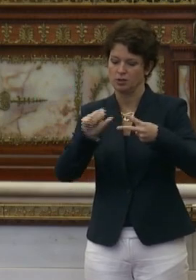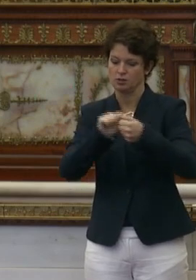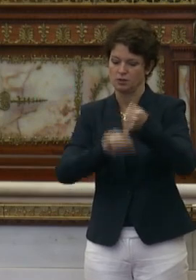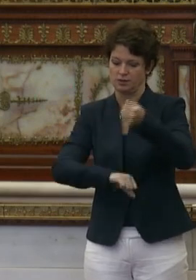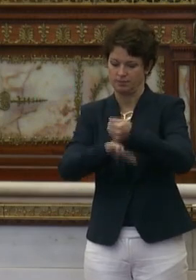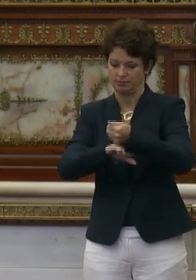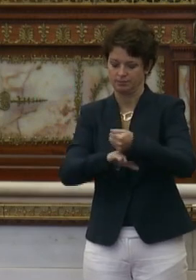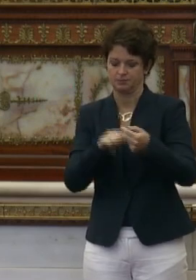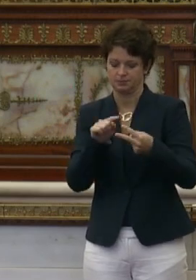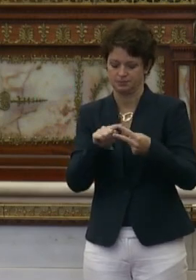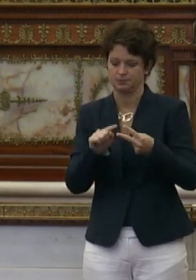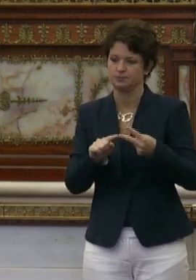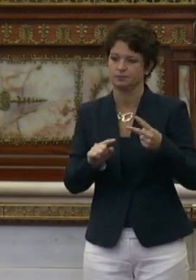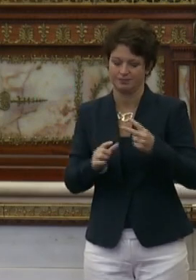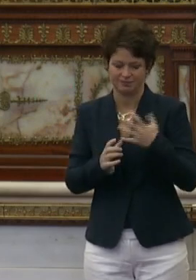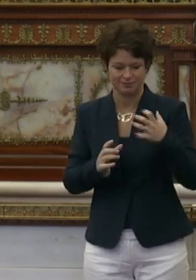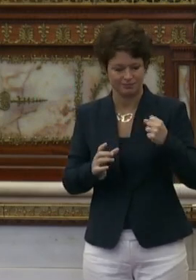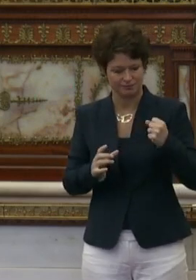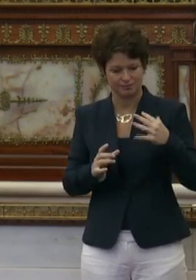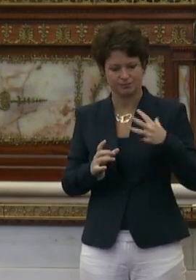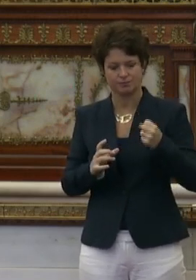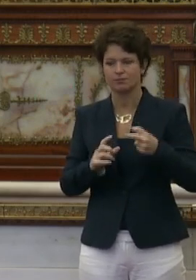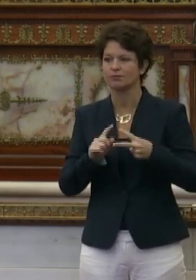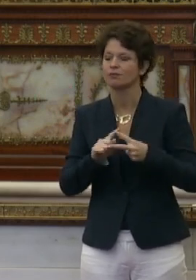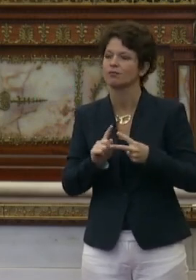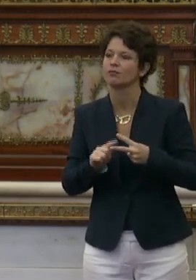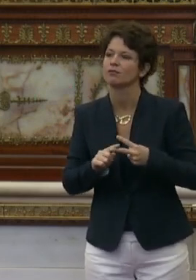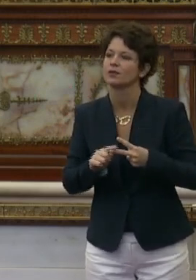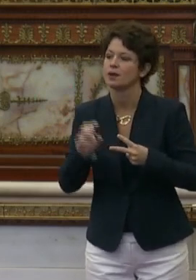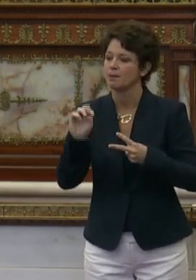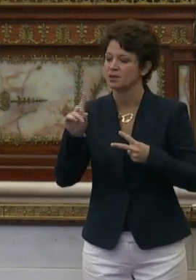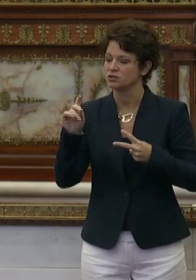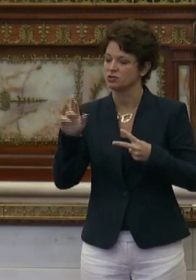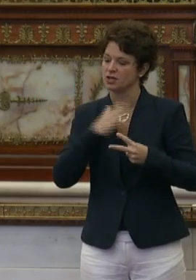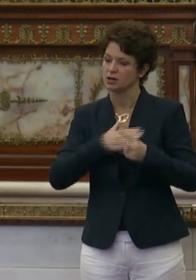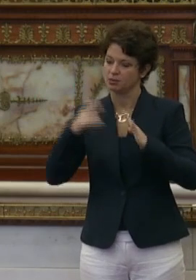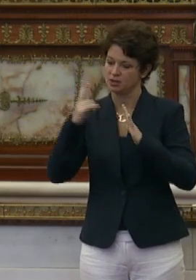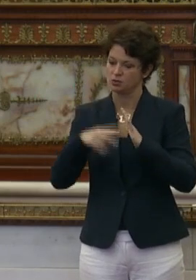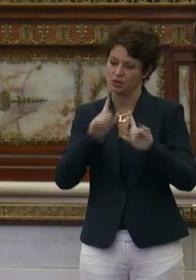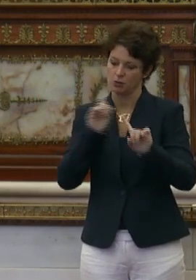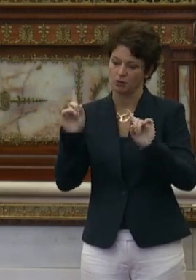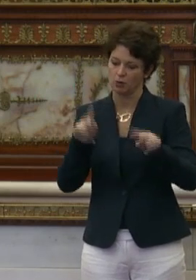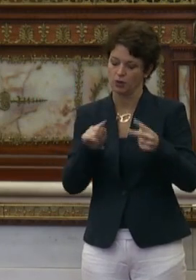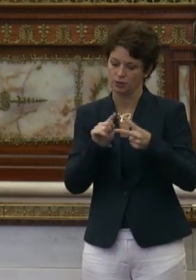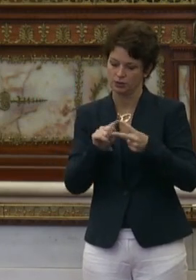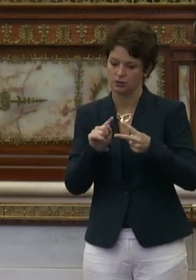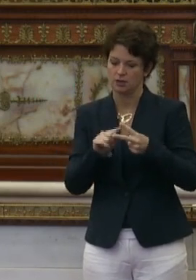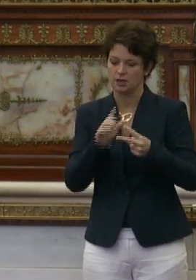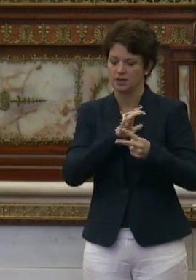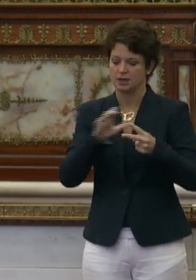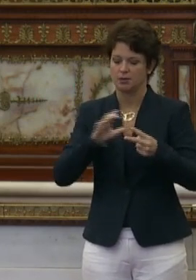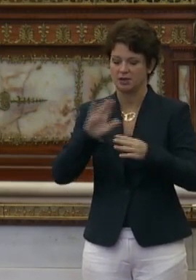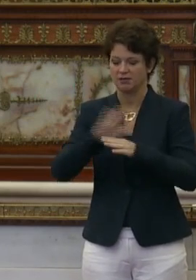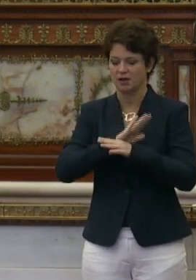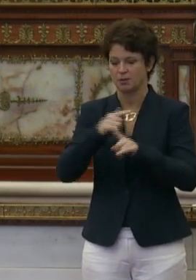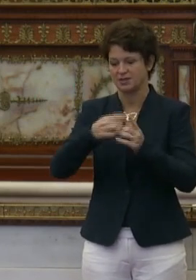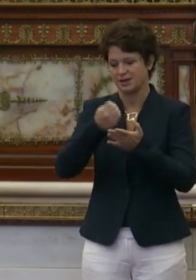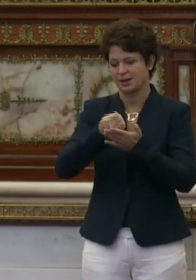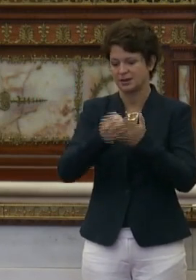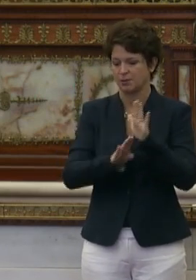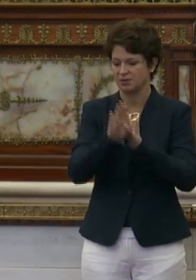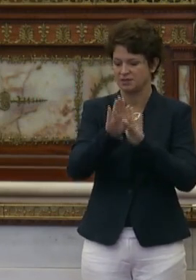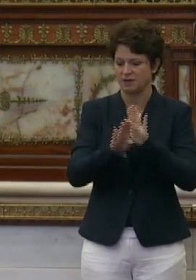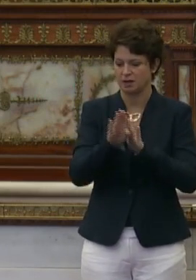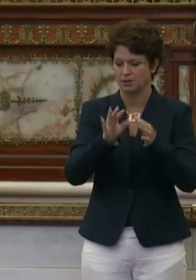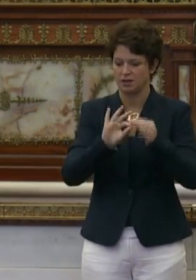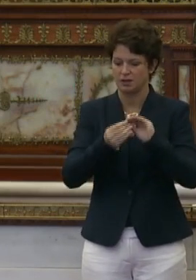favorable recommendation. Thank you. Mr. Decker, please read that report. The Committee on Commerce and Economic Development, to